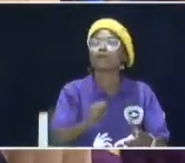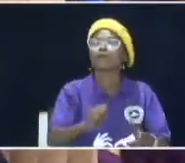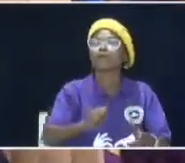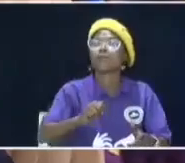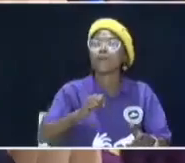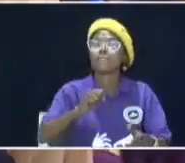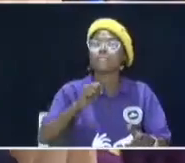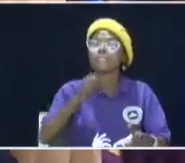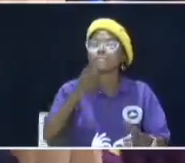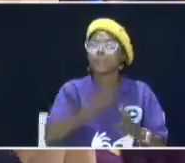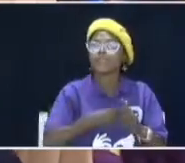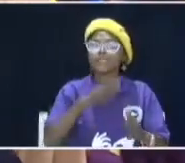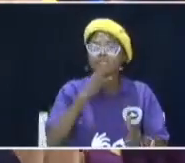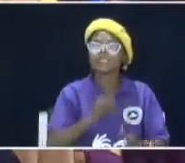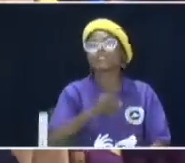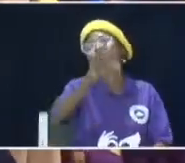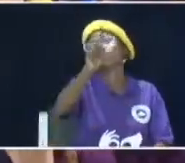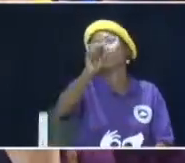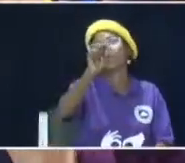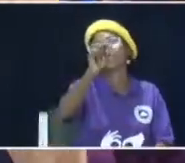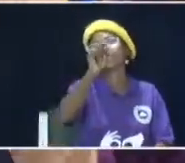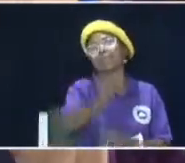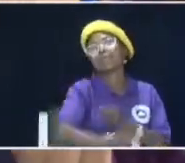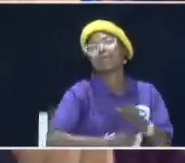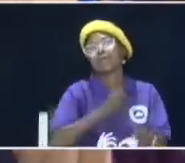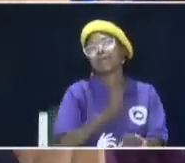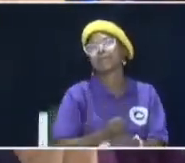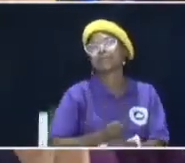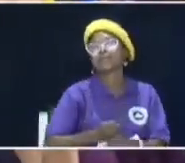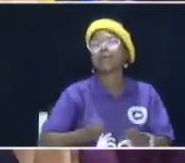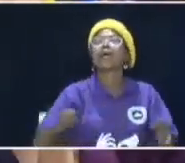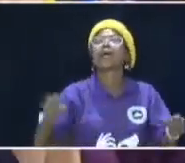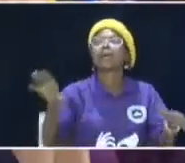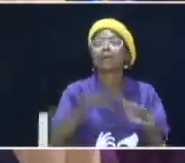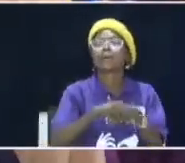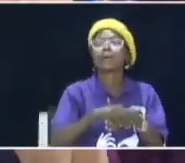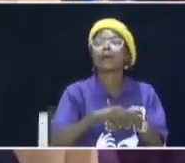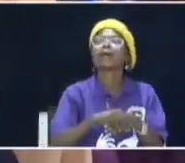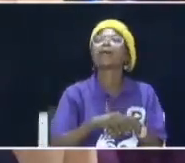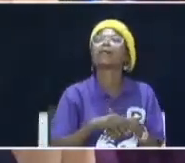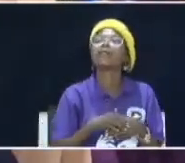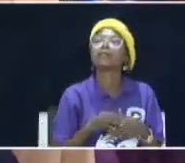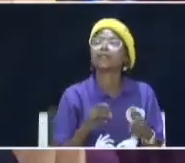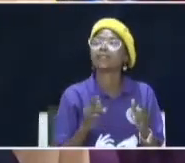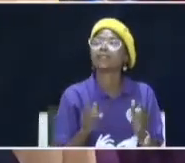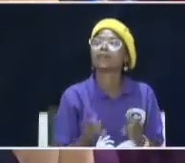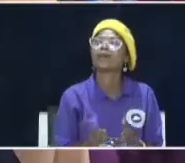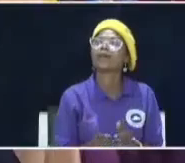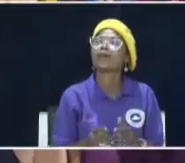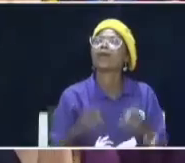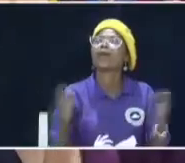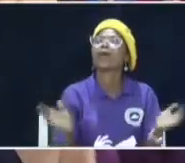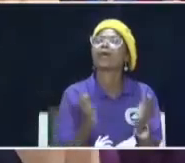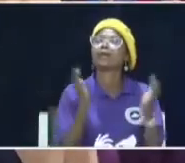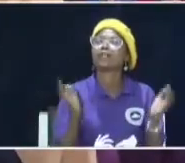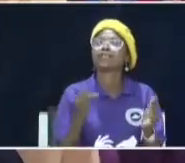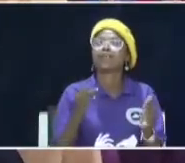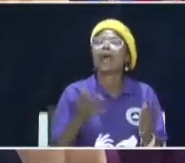20th year wedding anniversary. And the last day of the month is my